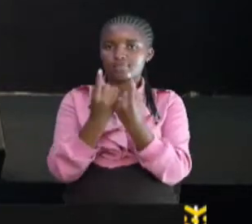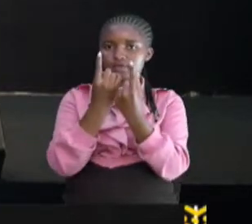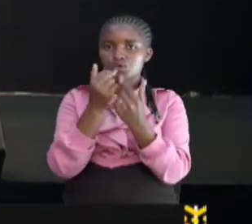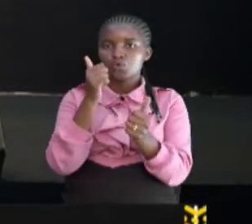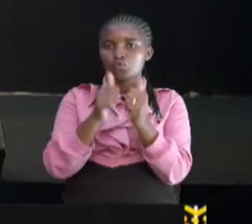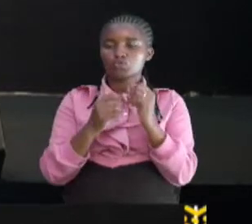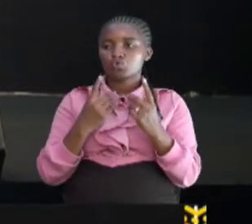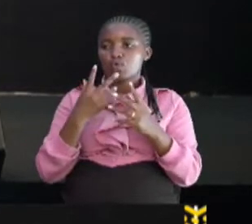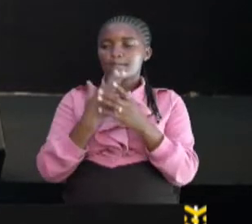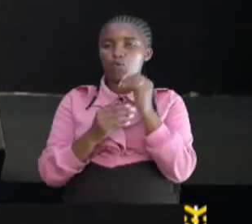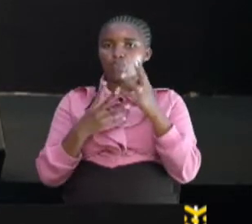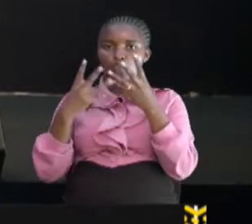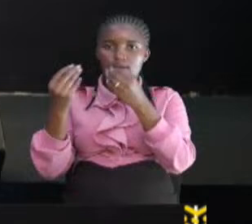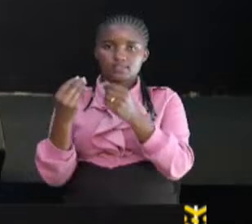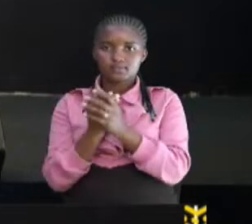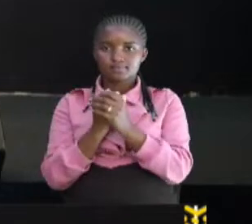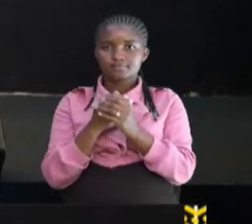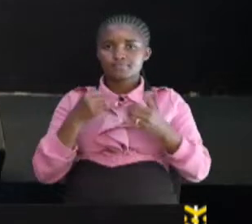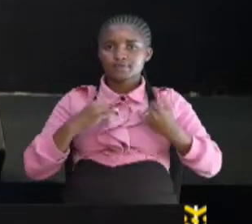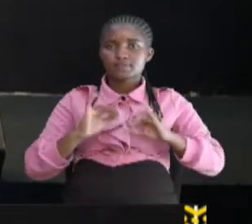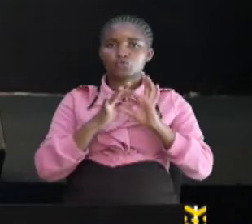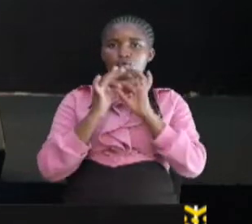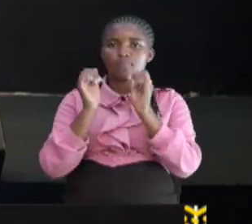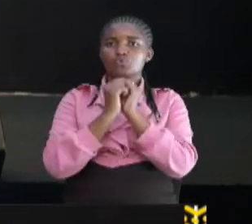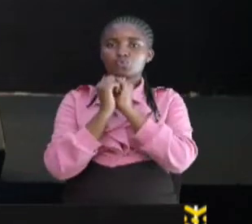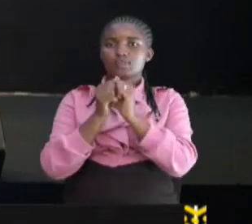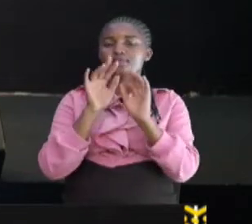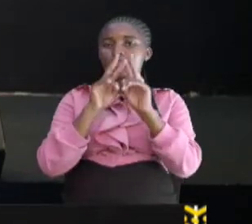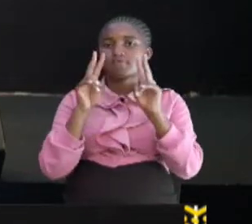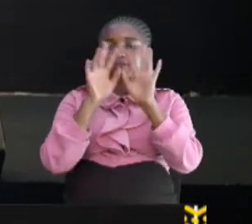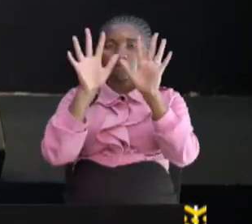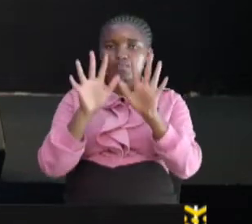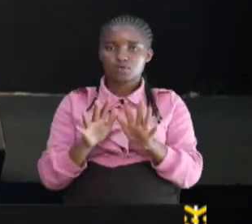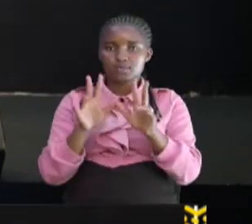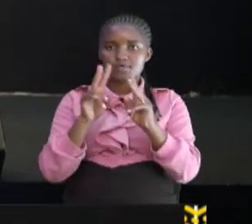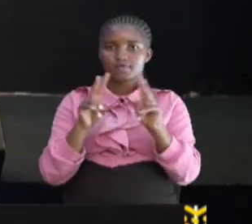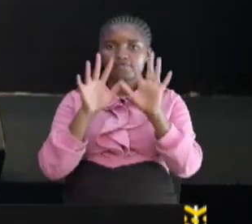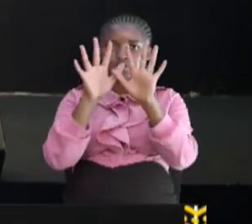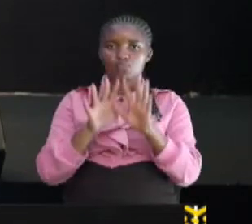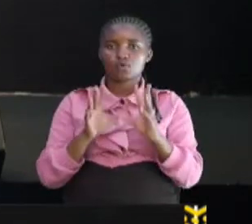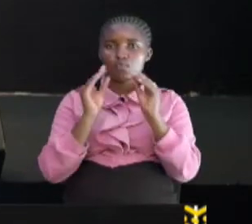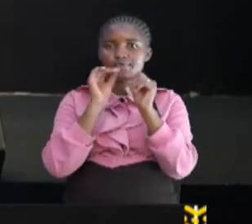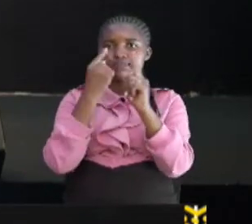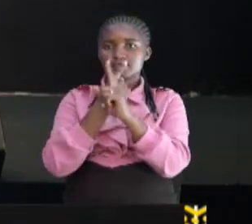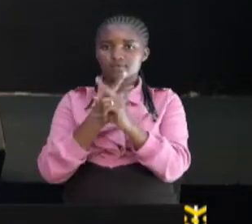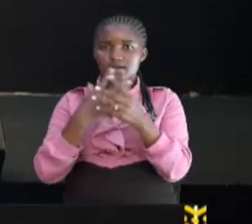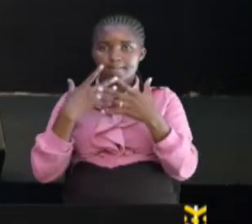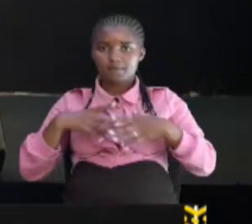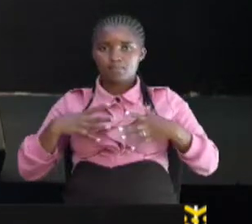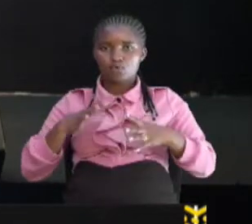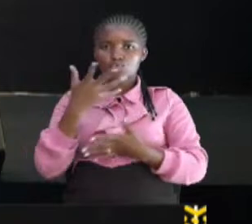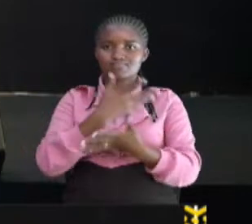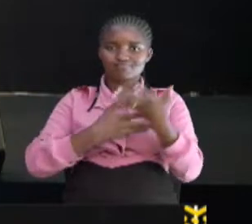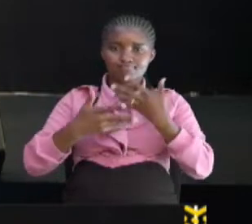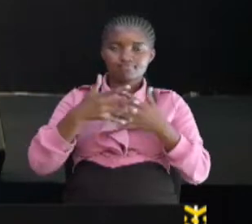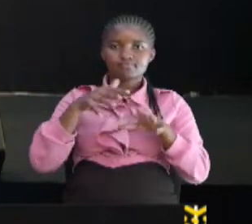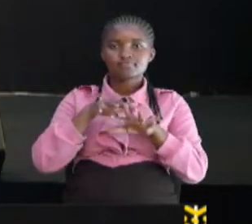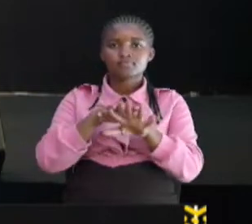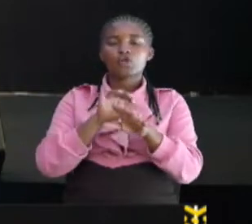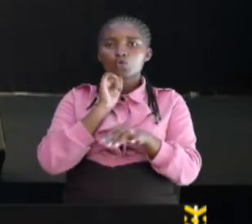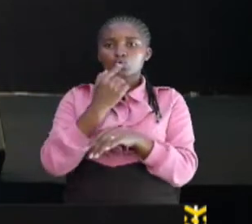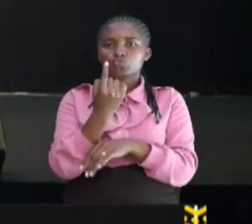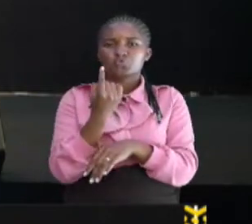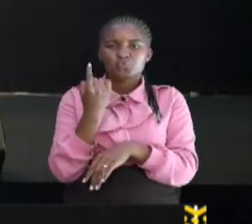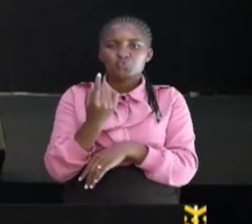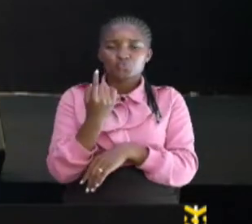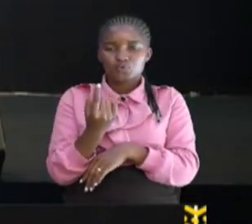both went to, all right? So try to collaborate. It's important that you collaborate. It's important that you meet people, you integrate. So it's not just you